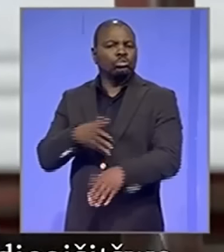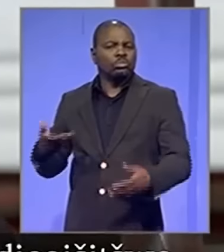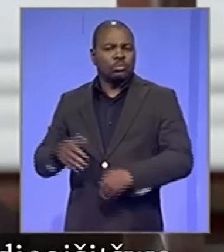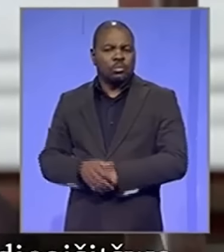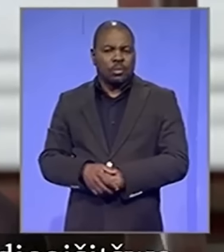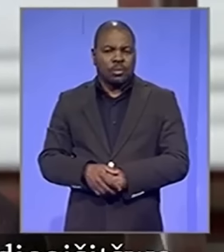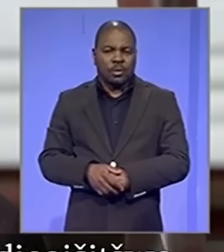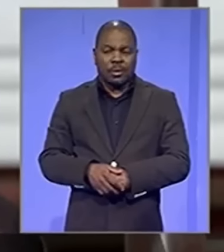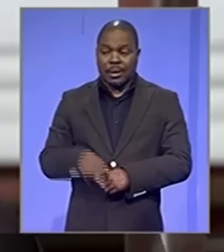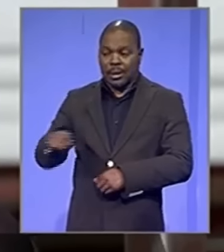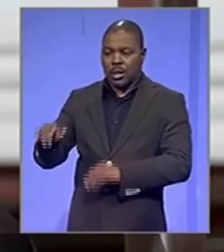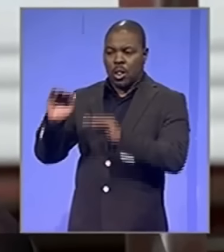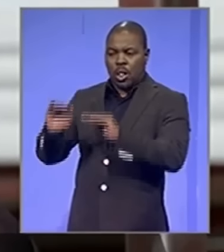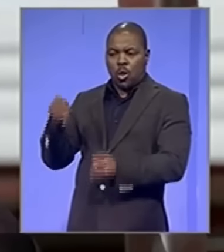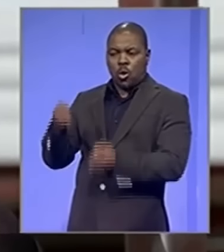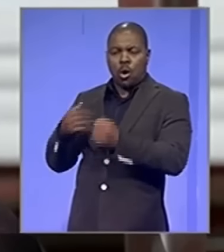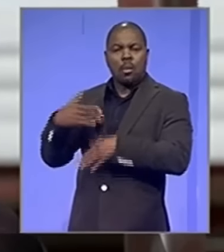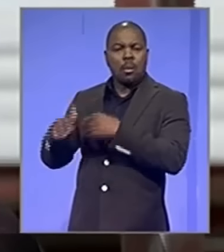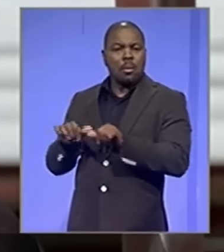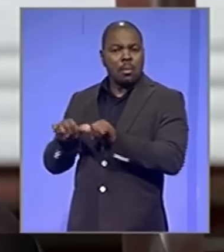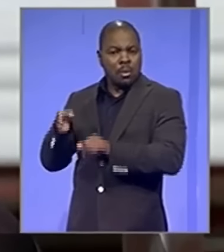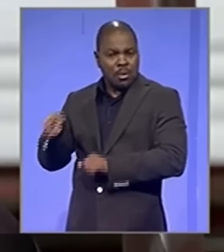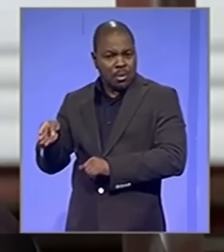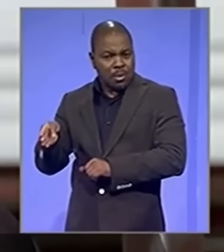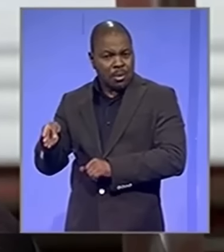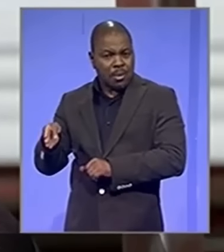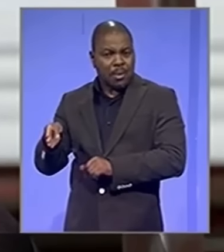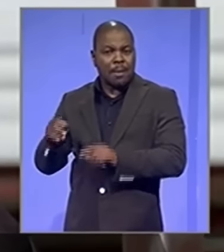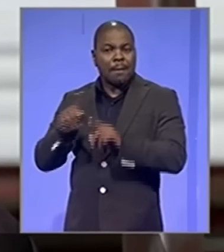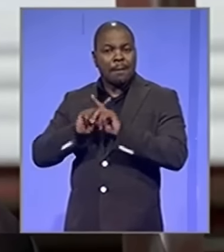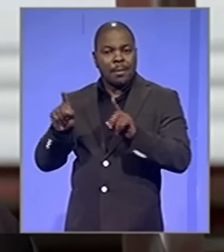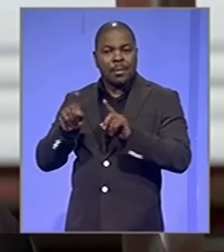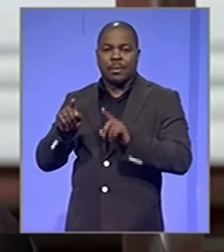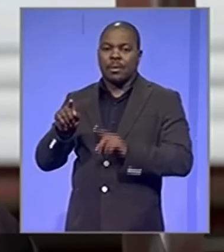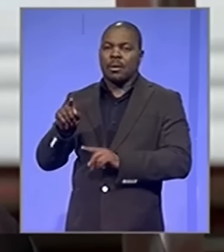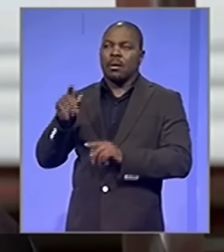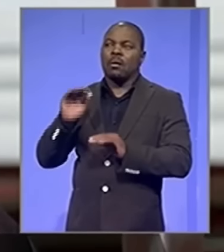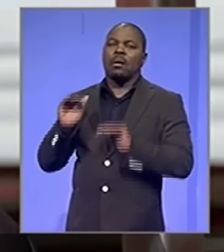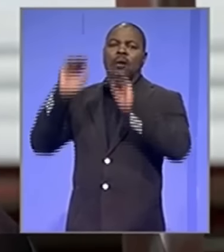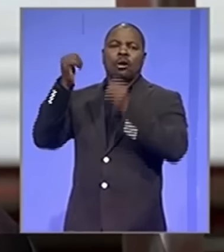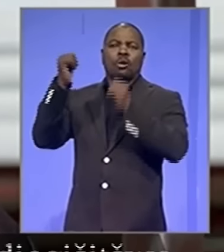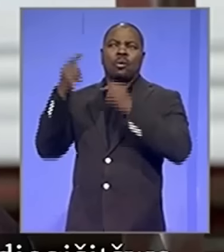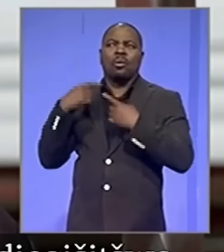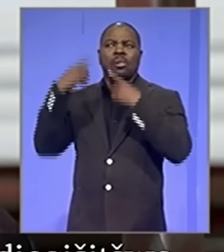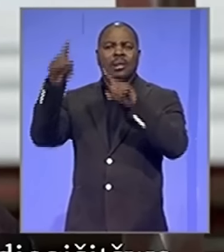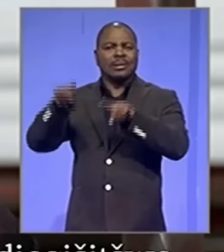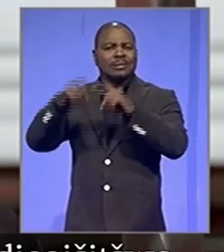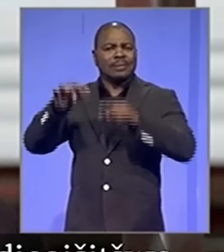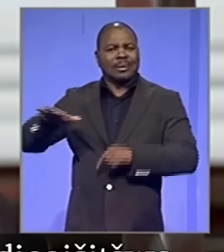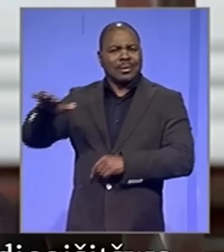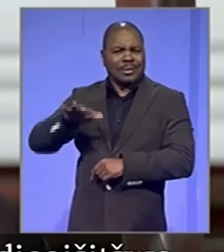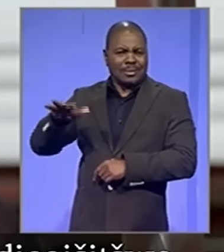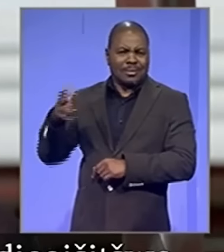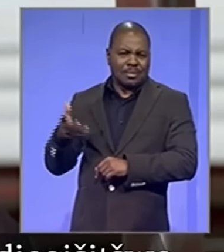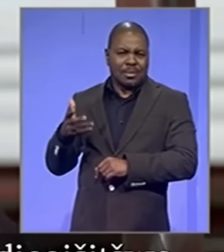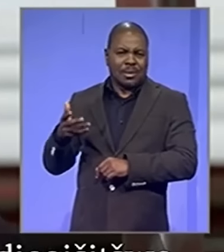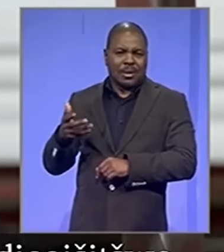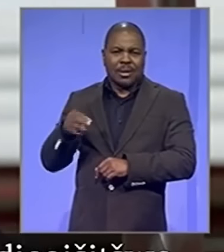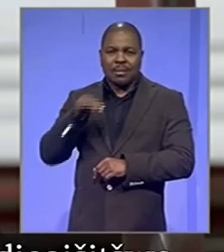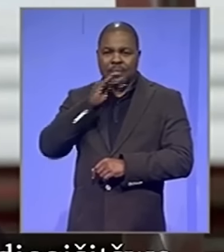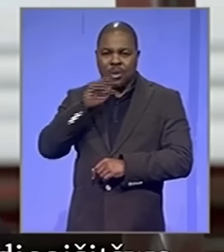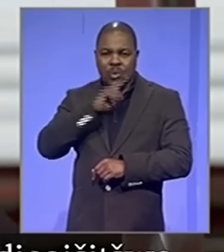in the lower court but were to be adjudicated upon in the high court or in a different jurisdiction, a higher jurisdiction, ought not